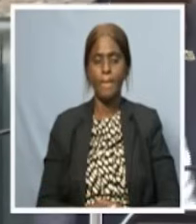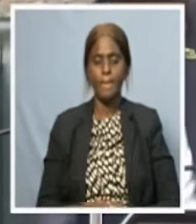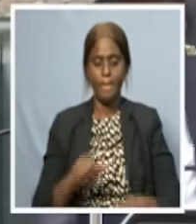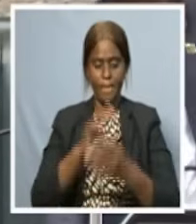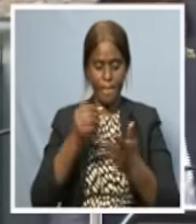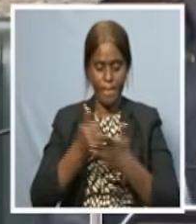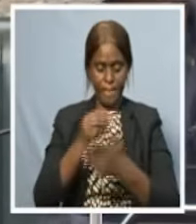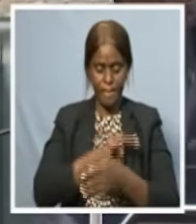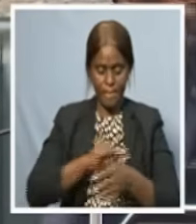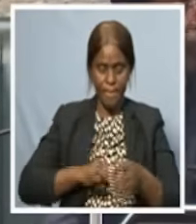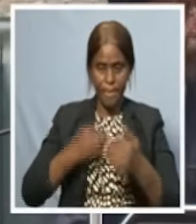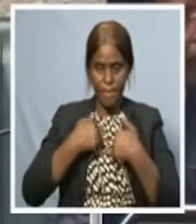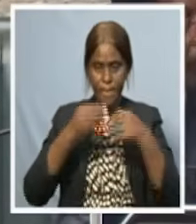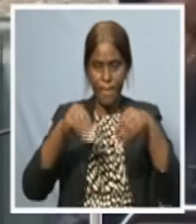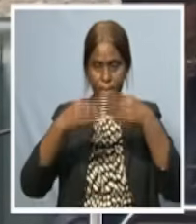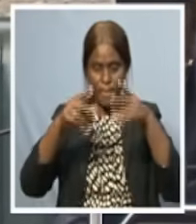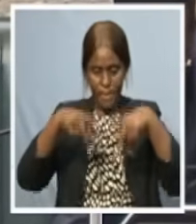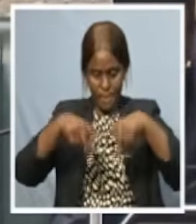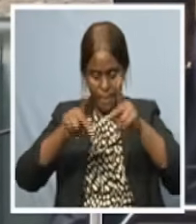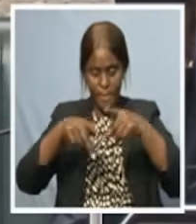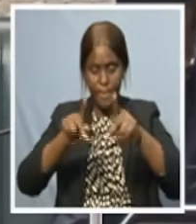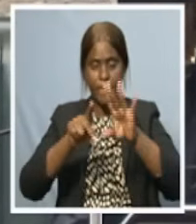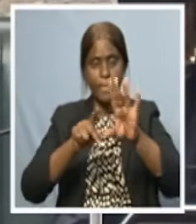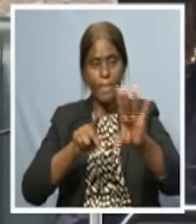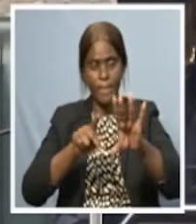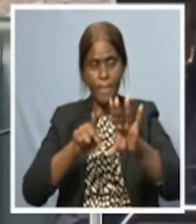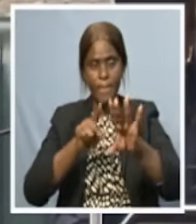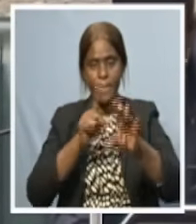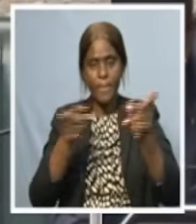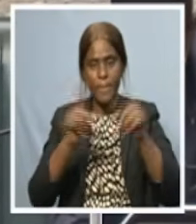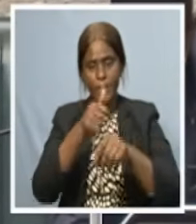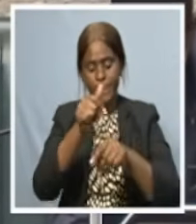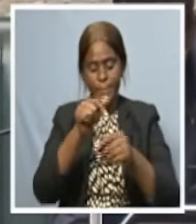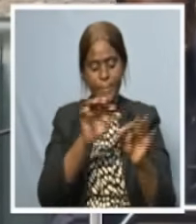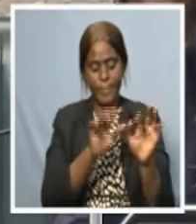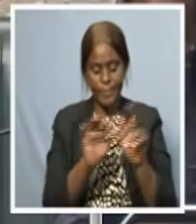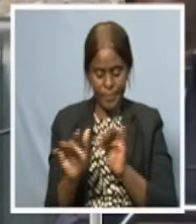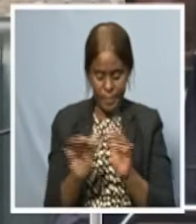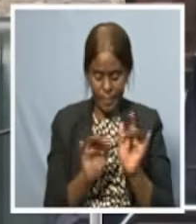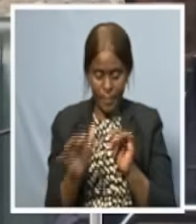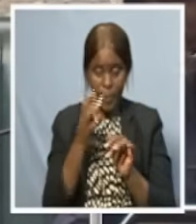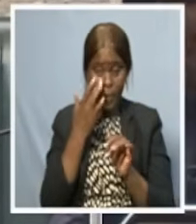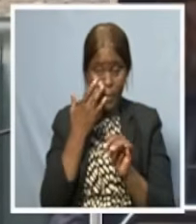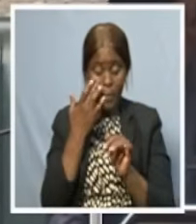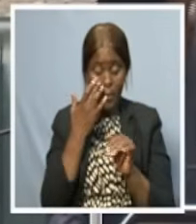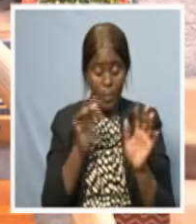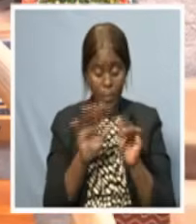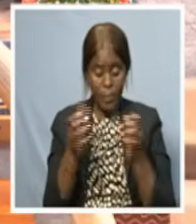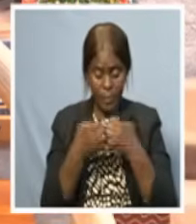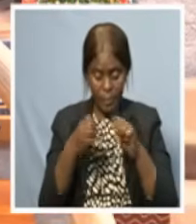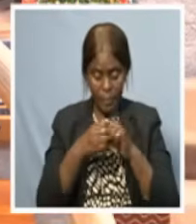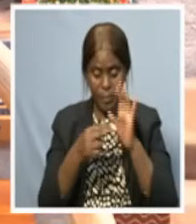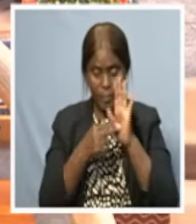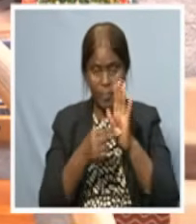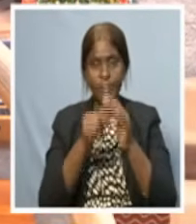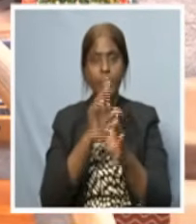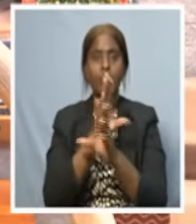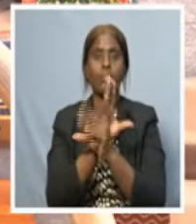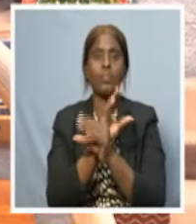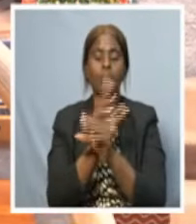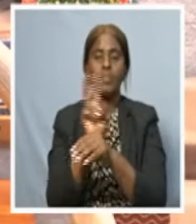All the members that are given credentials, when they log in, they even show the